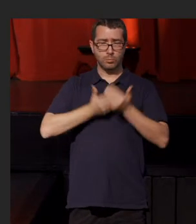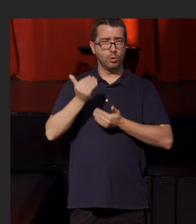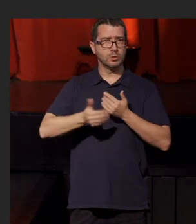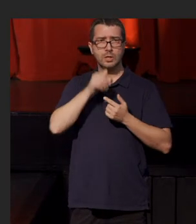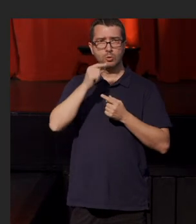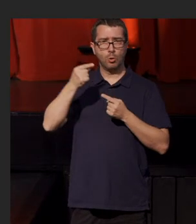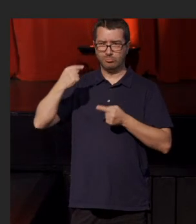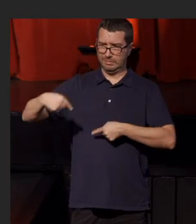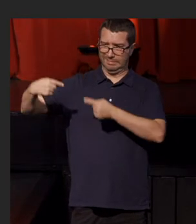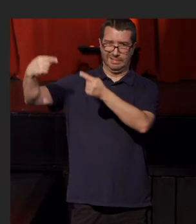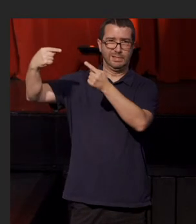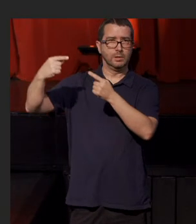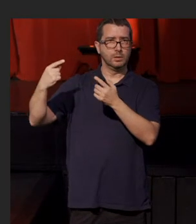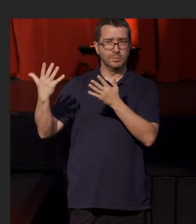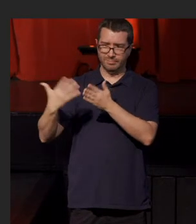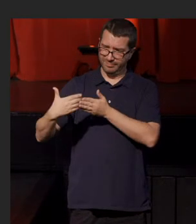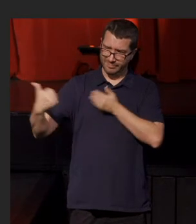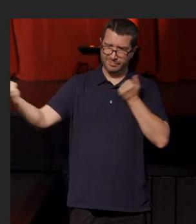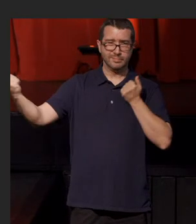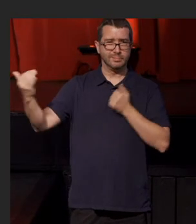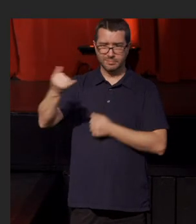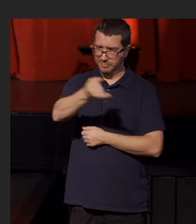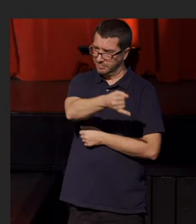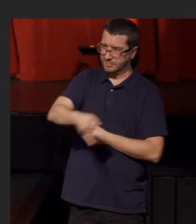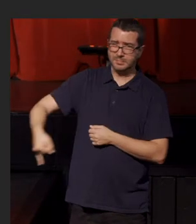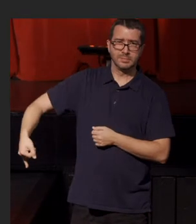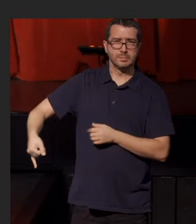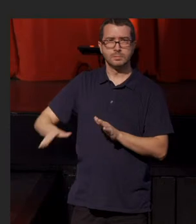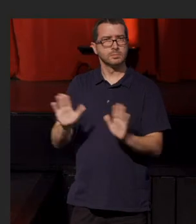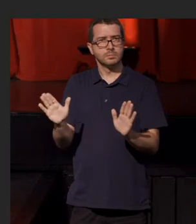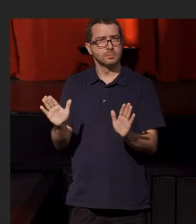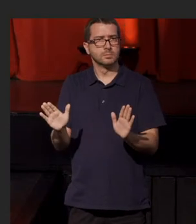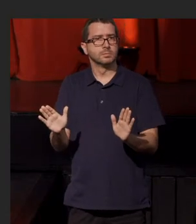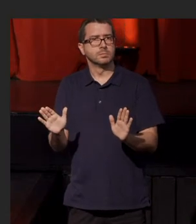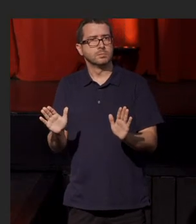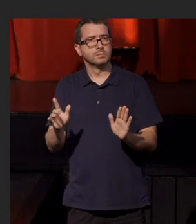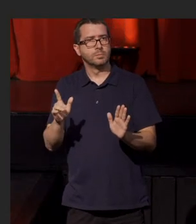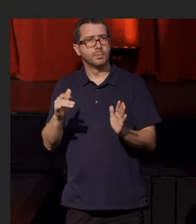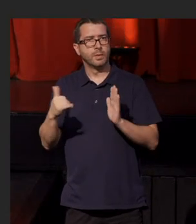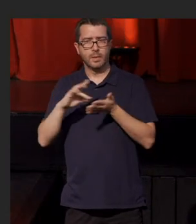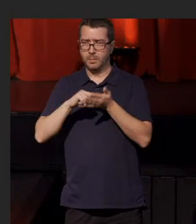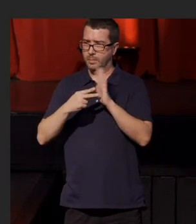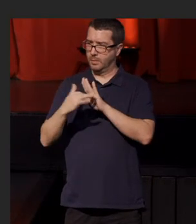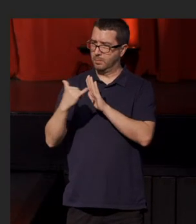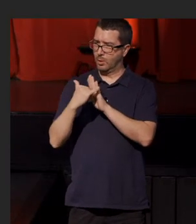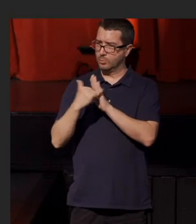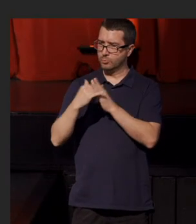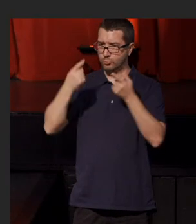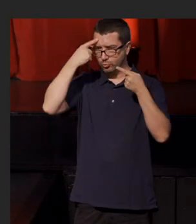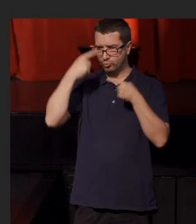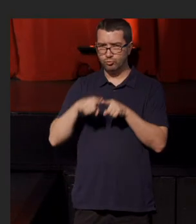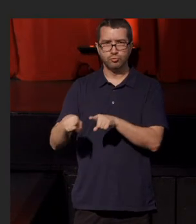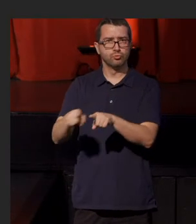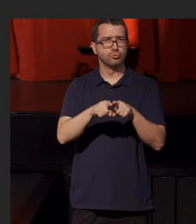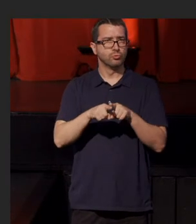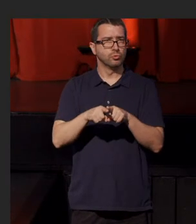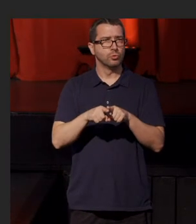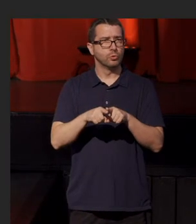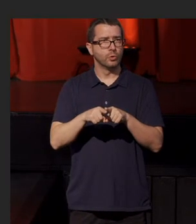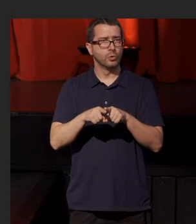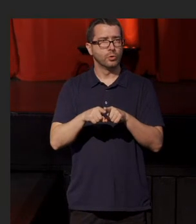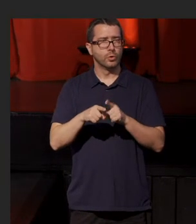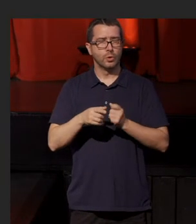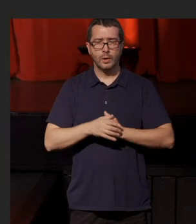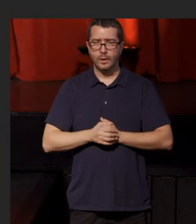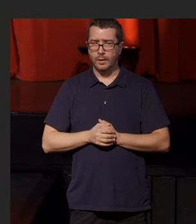ultimately legislate, to find points of common ground that would make it possible to yield compromise. We have now largely